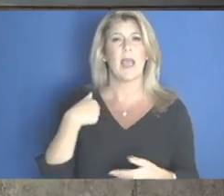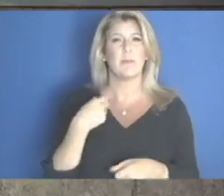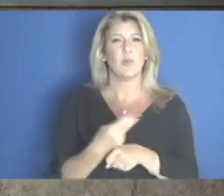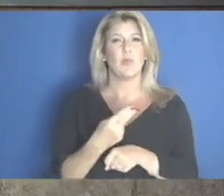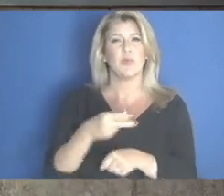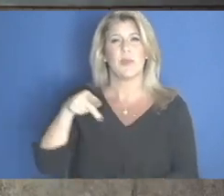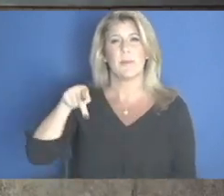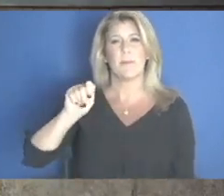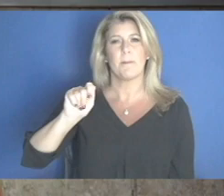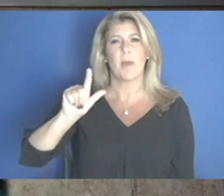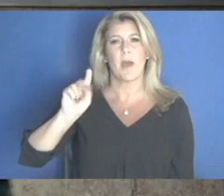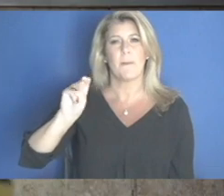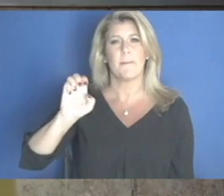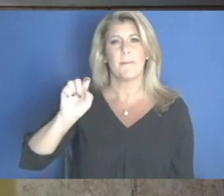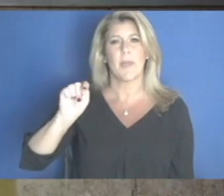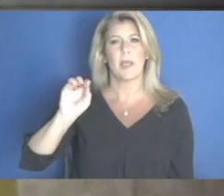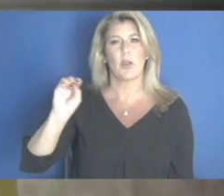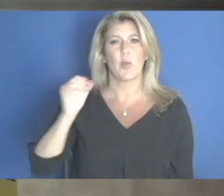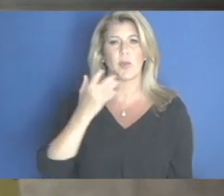Palmetto color.